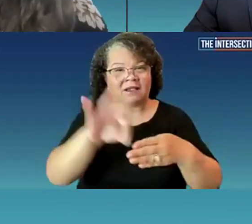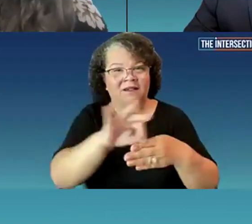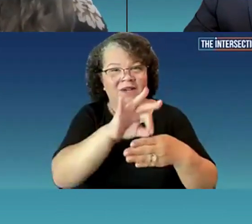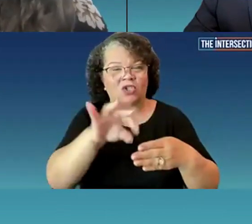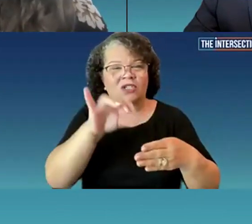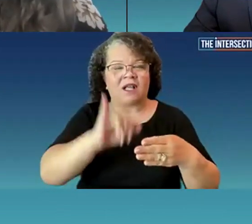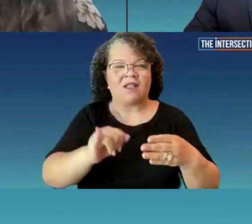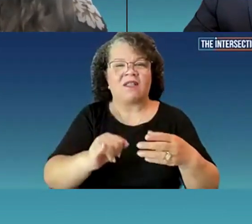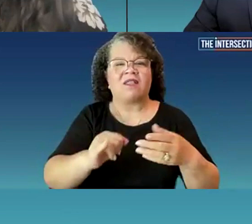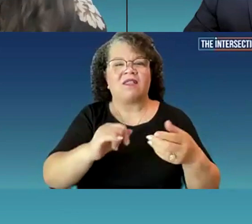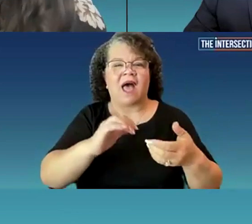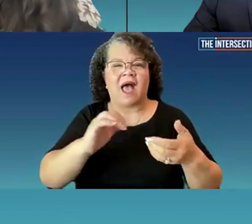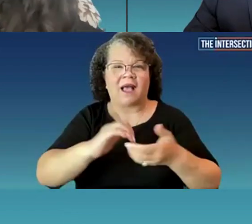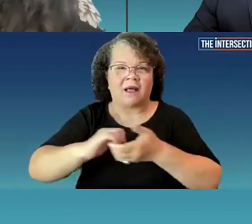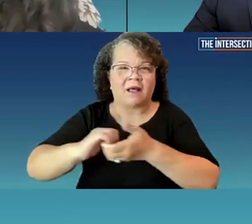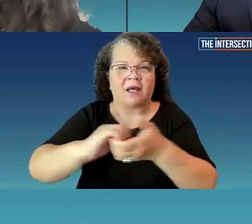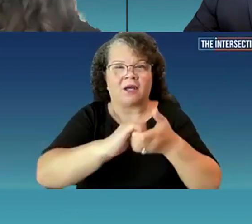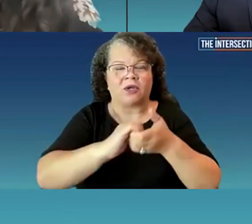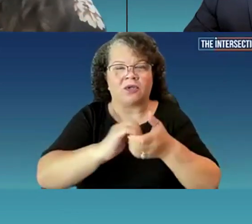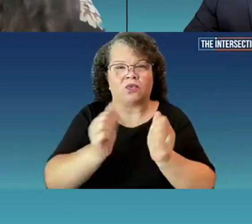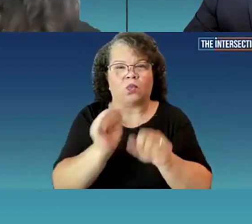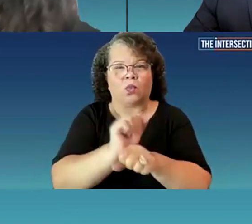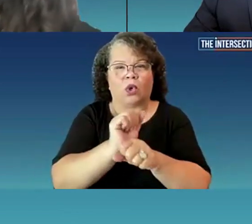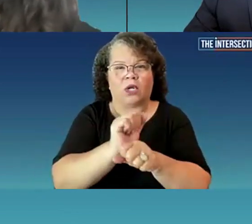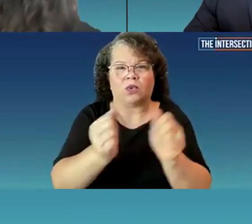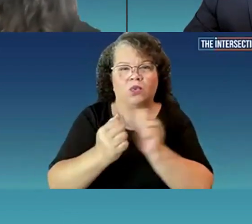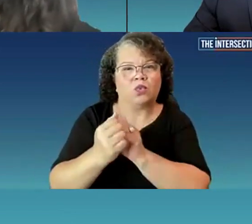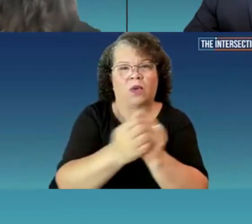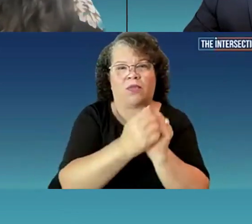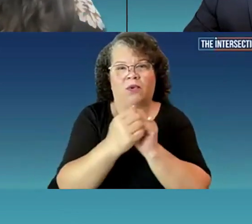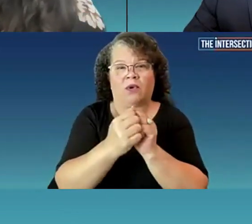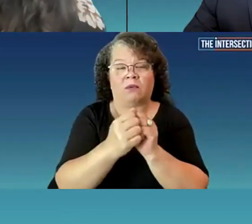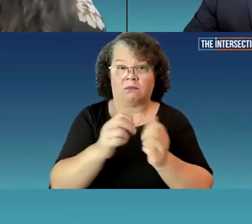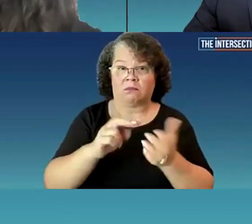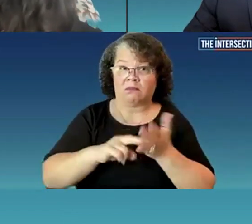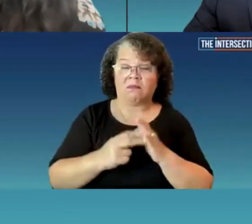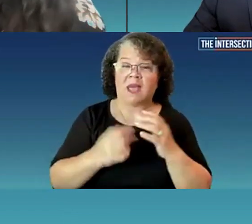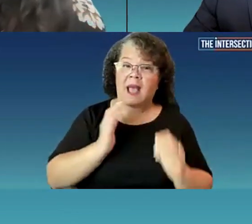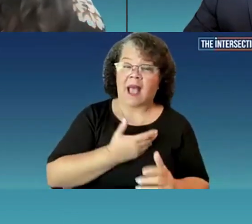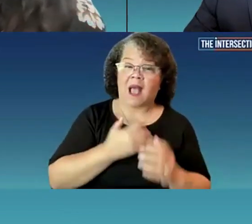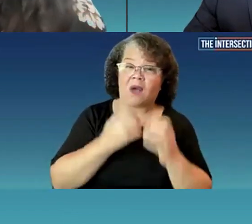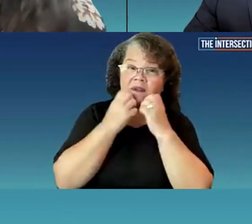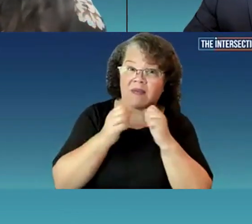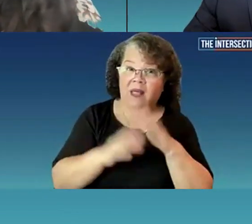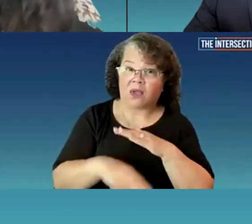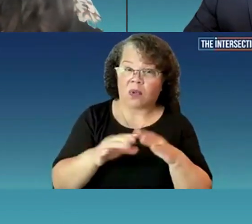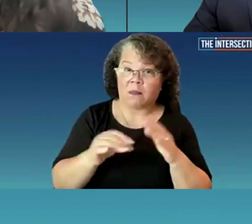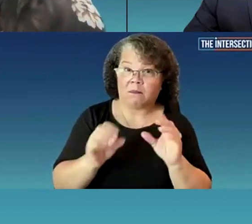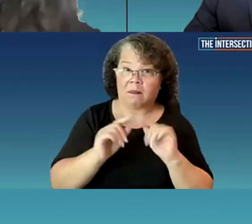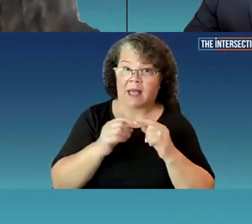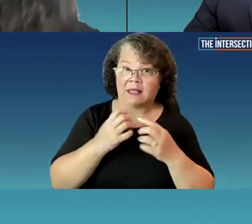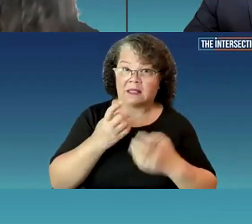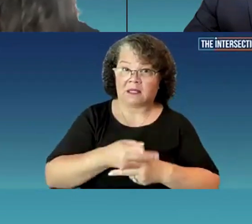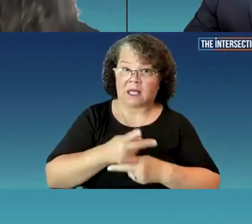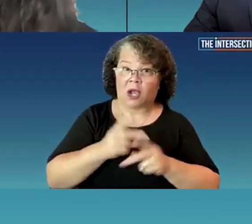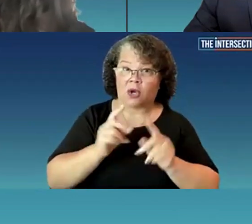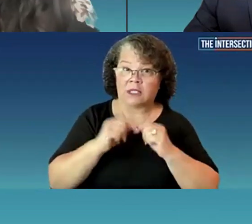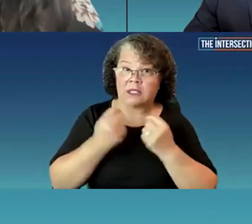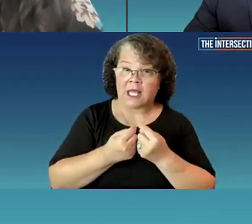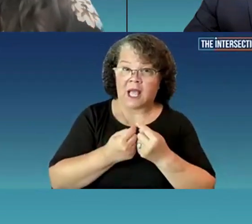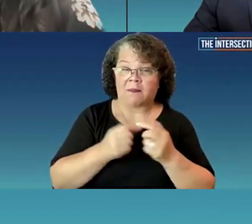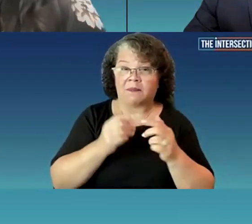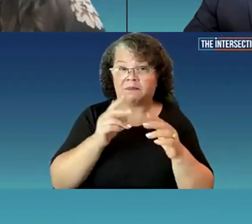collaboratively operate together. Hmm. And so it could be our value-based care team that's developing the